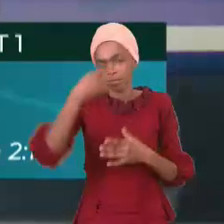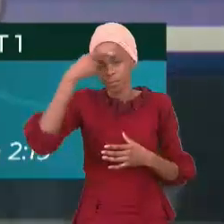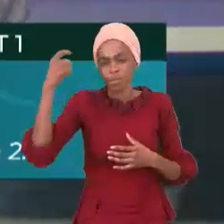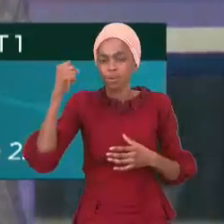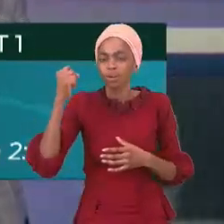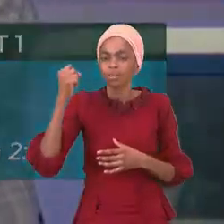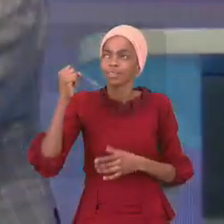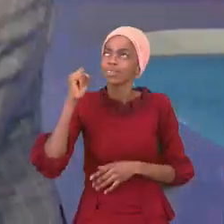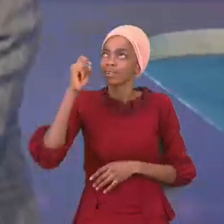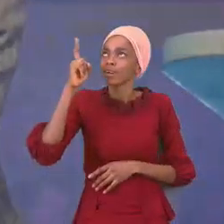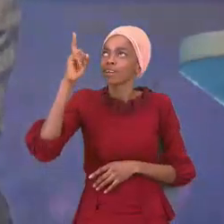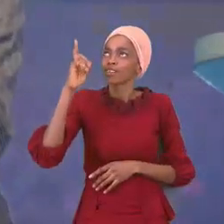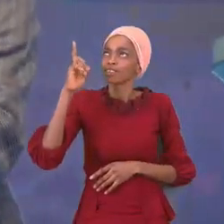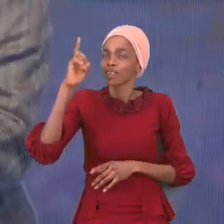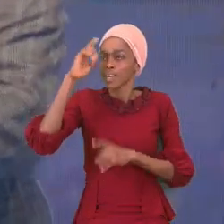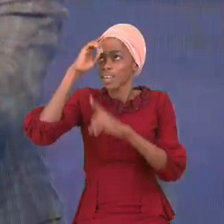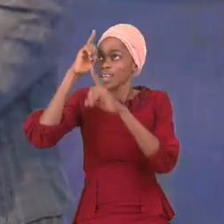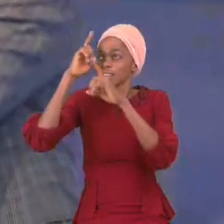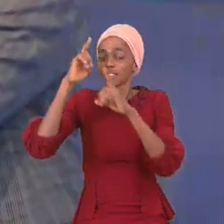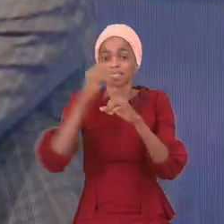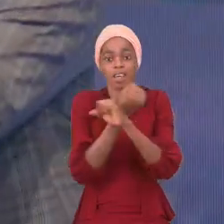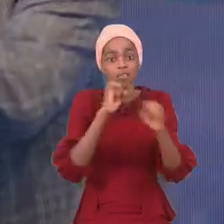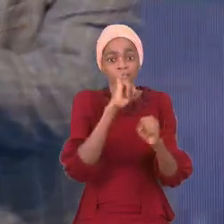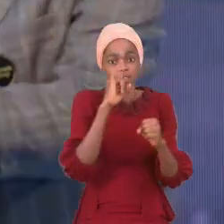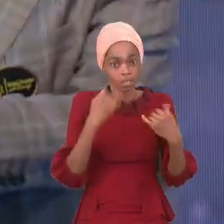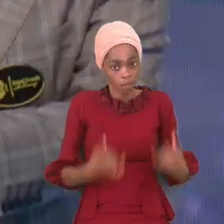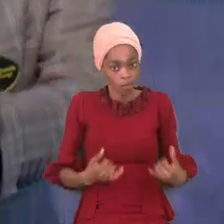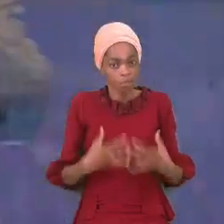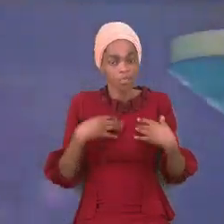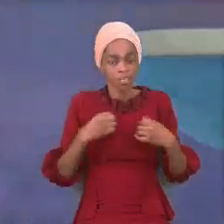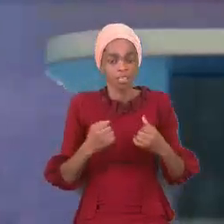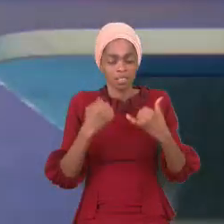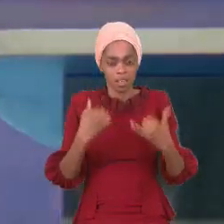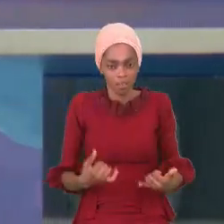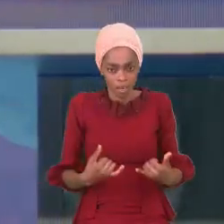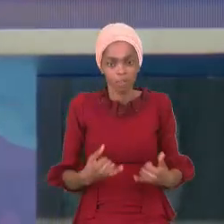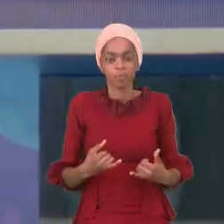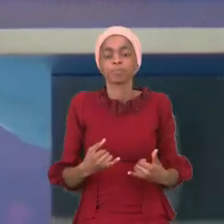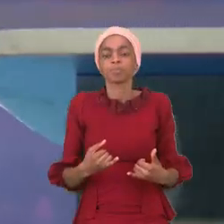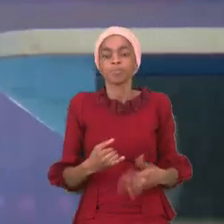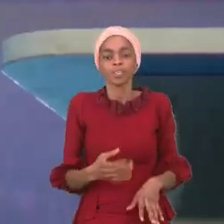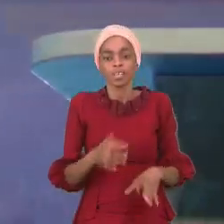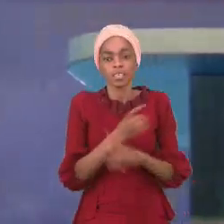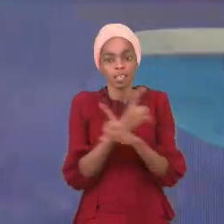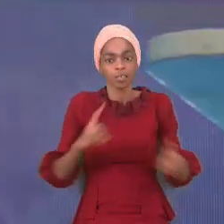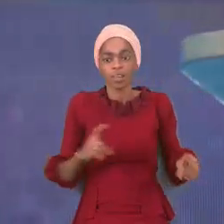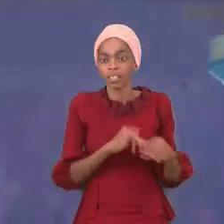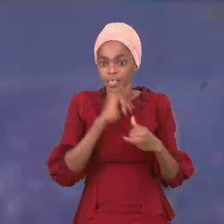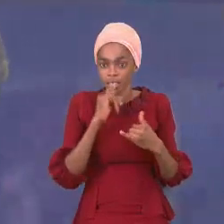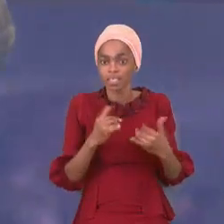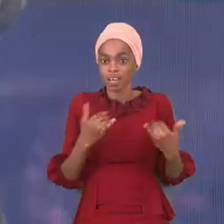his salvation is available, his healing is available, his deliverance is available, and